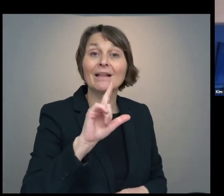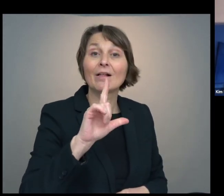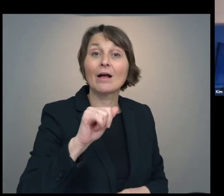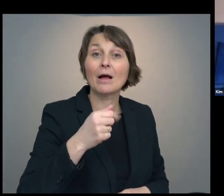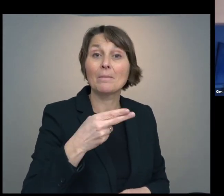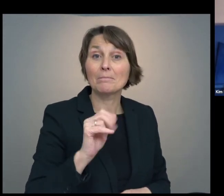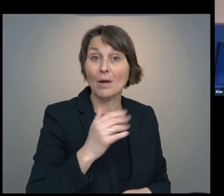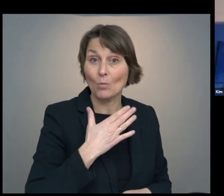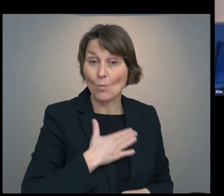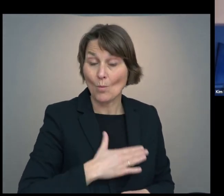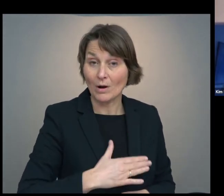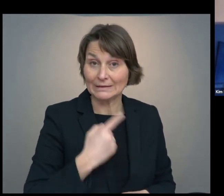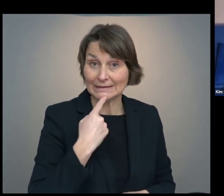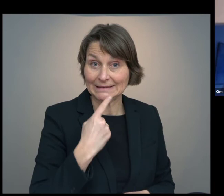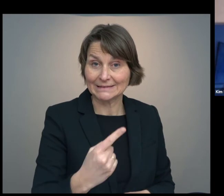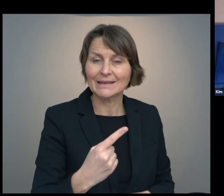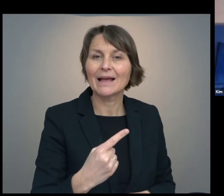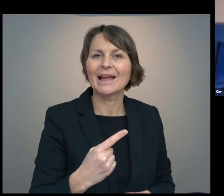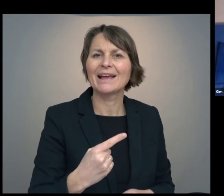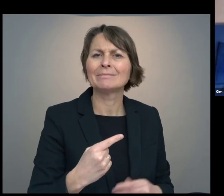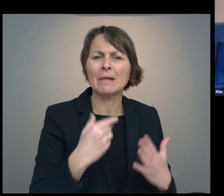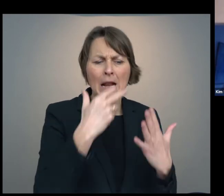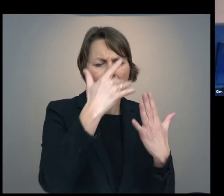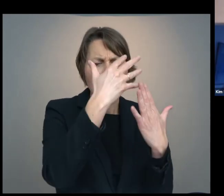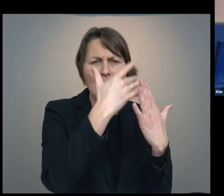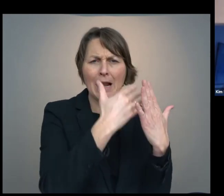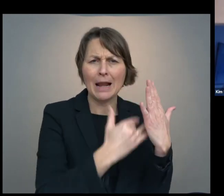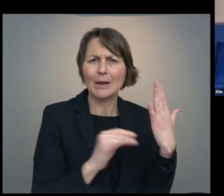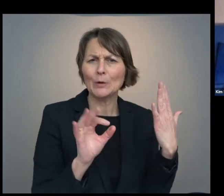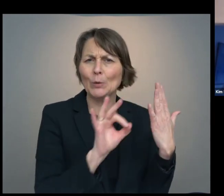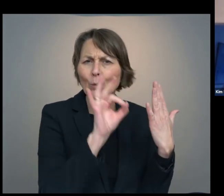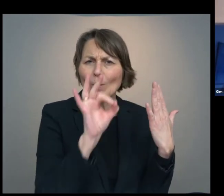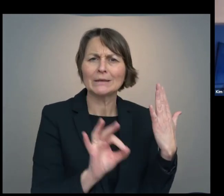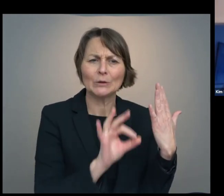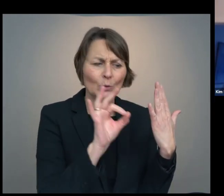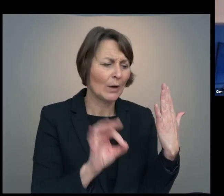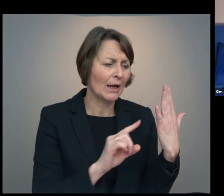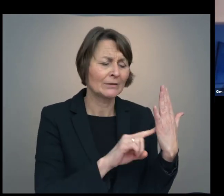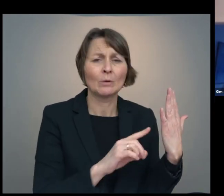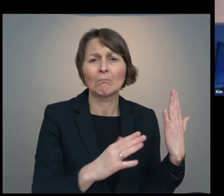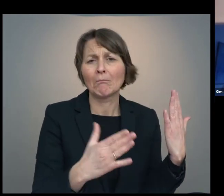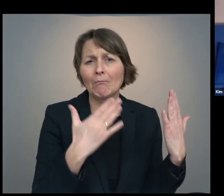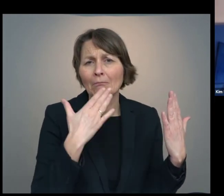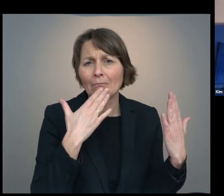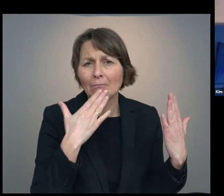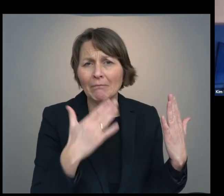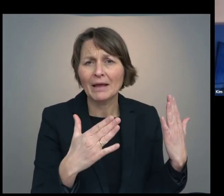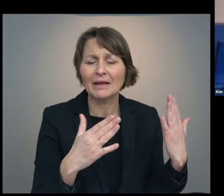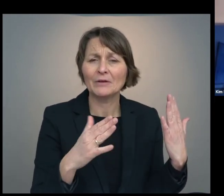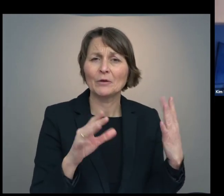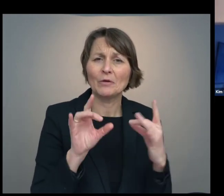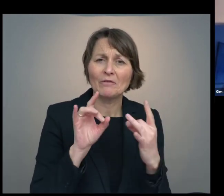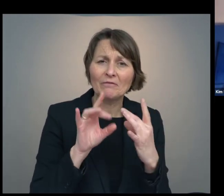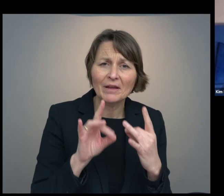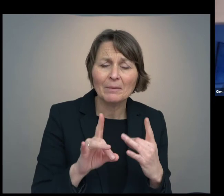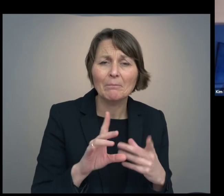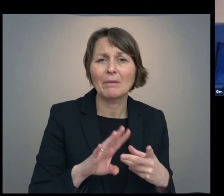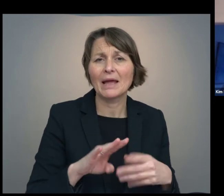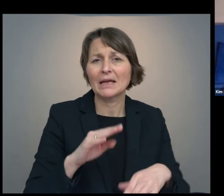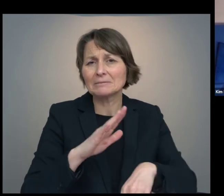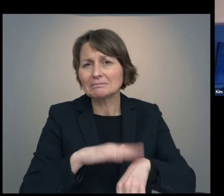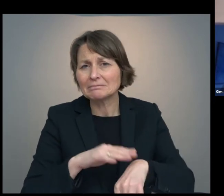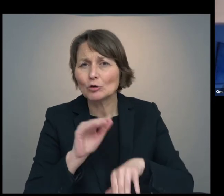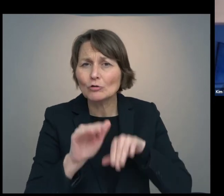I would just like to mention that, again, the list of questions that we received, we're very thankful for all the feedback